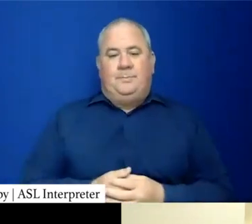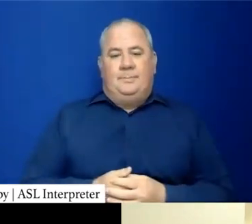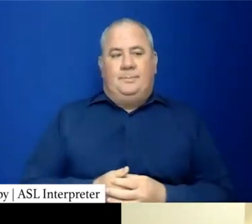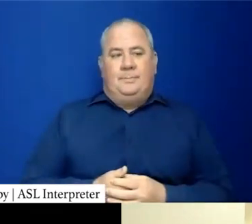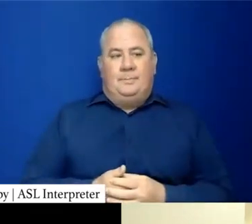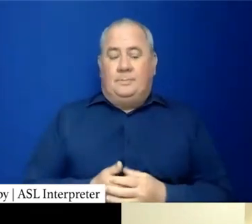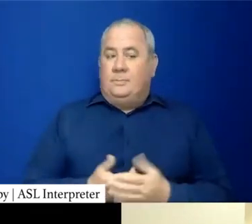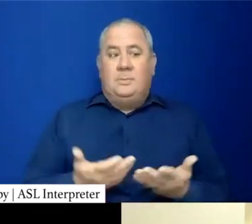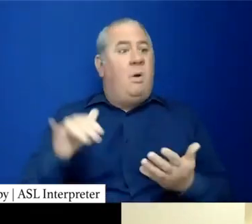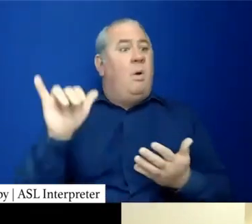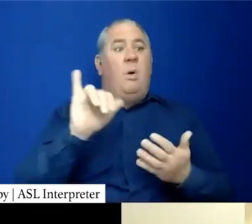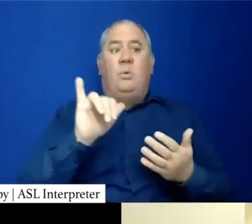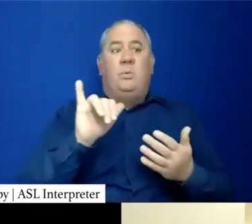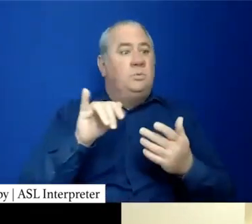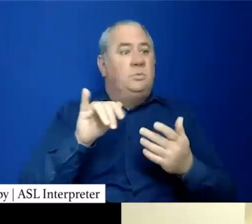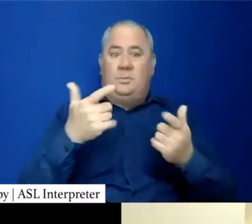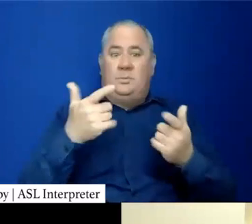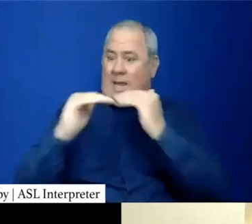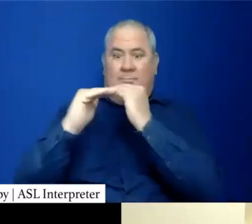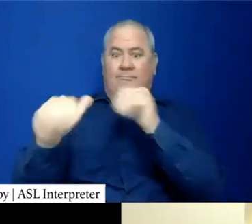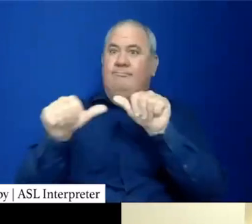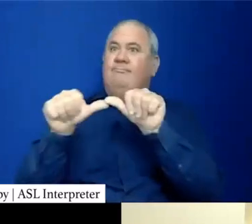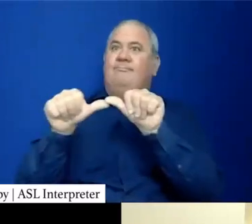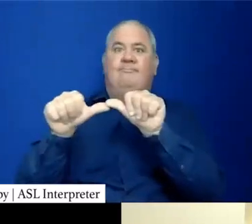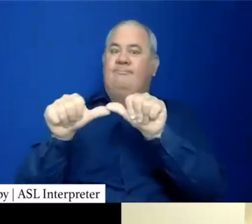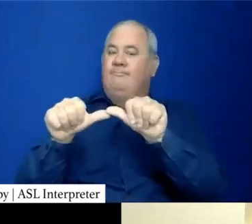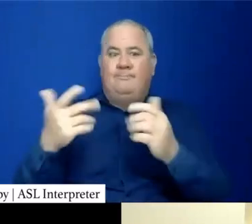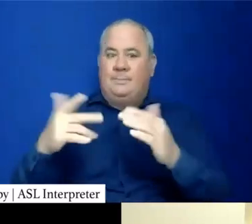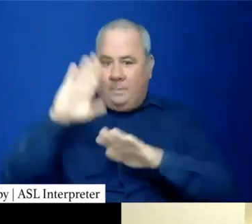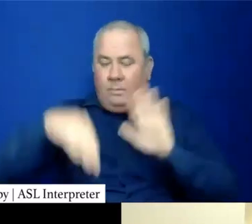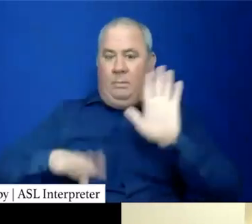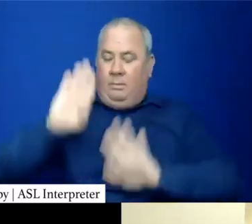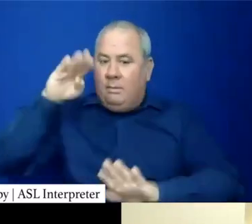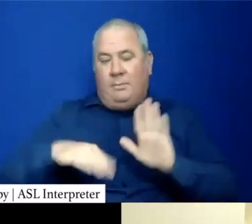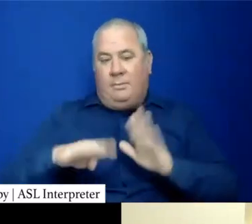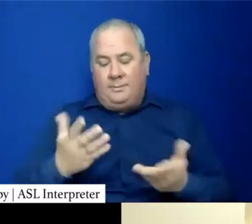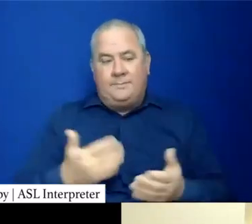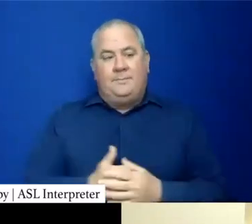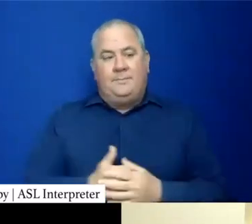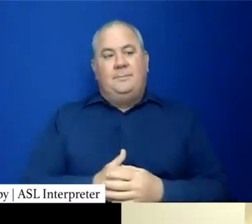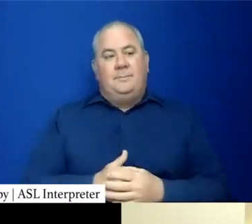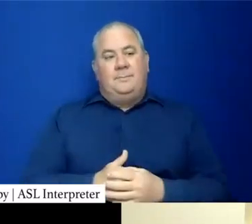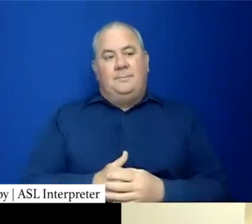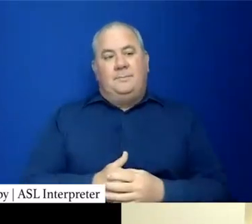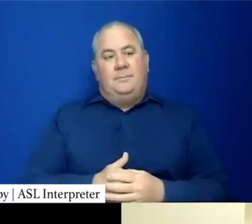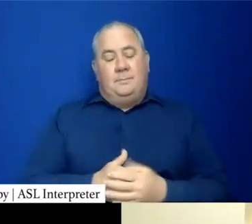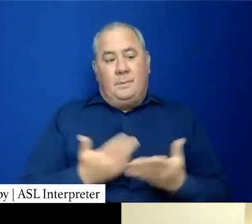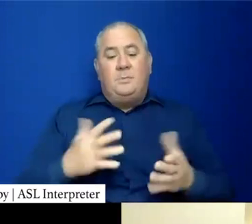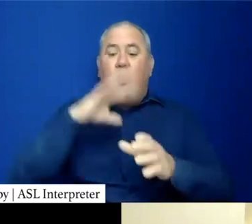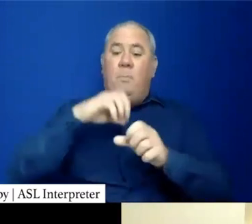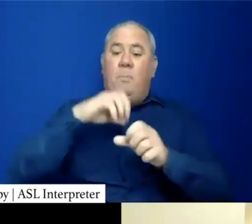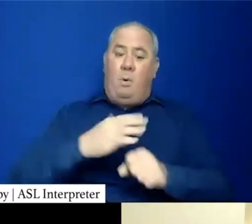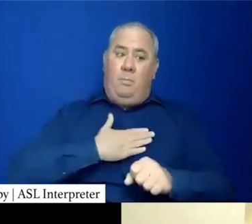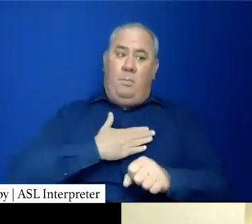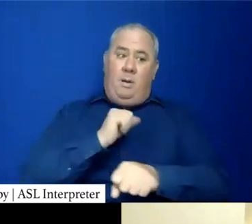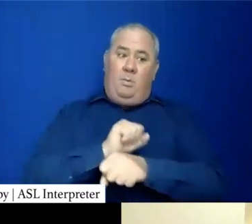So I definitely agree. And part of the work I do on education and training in